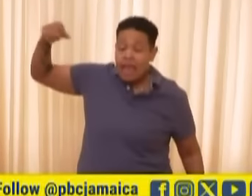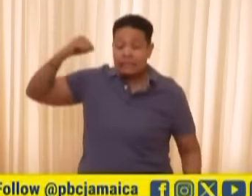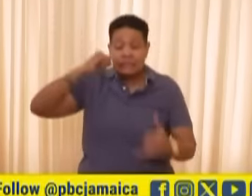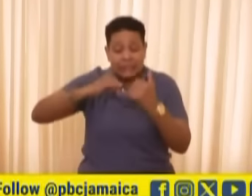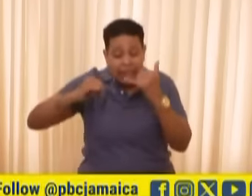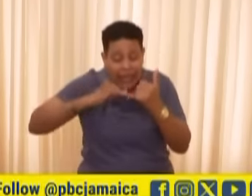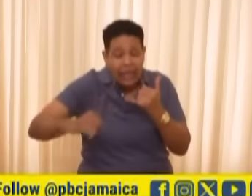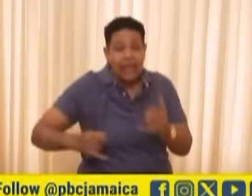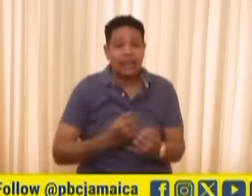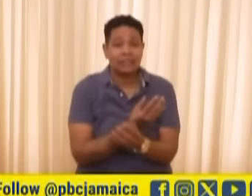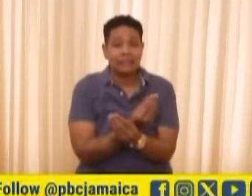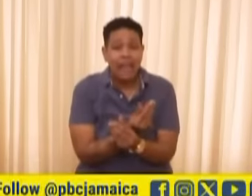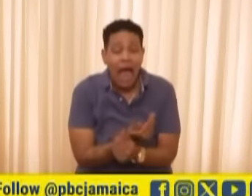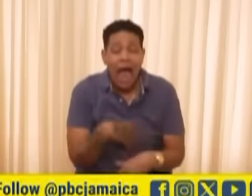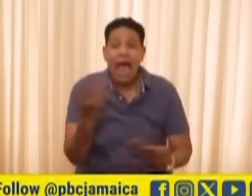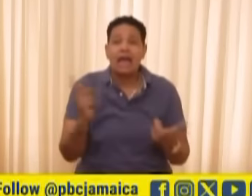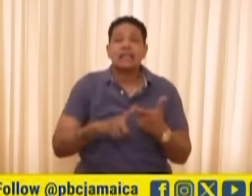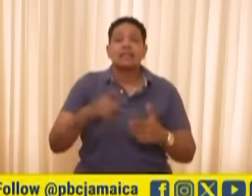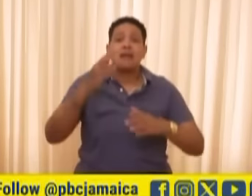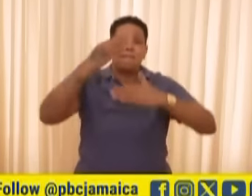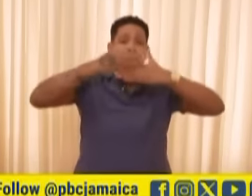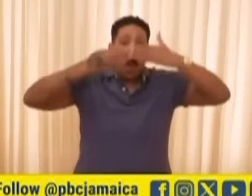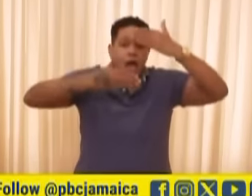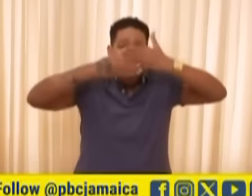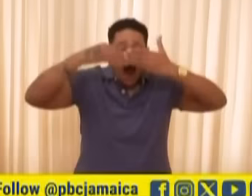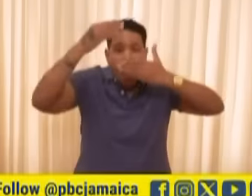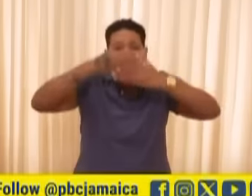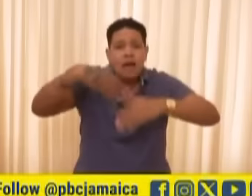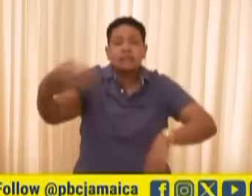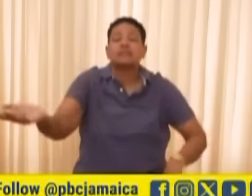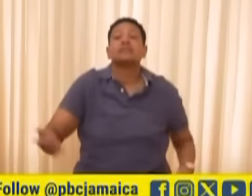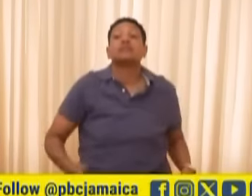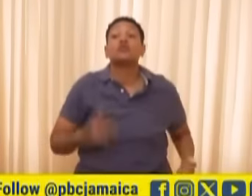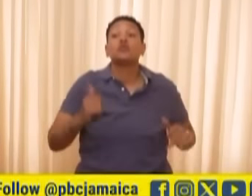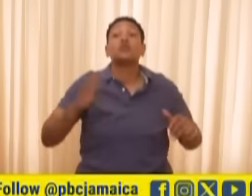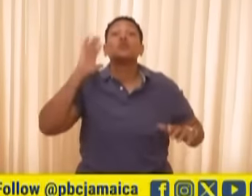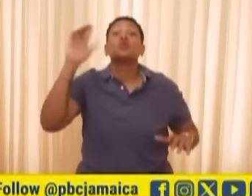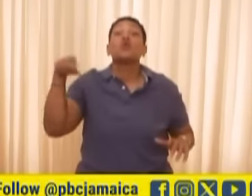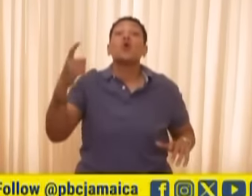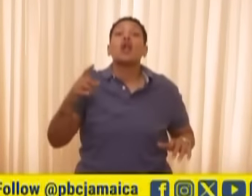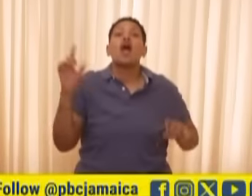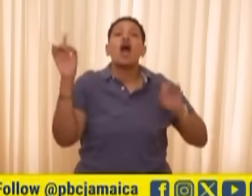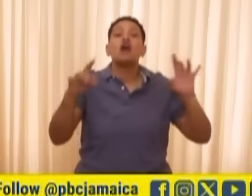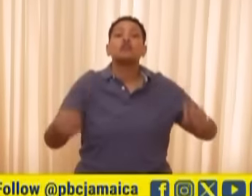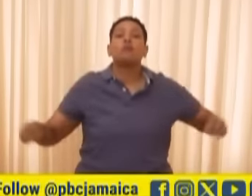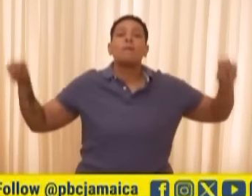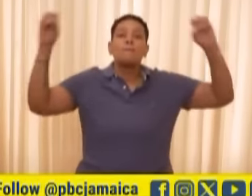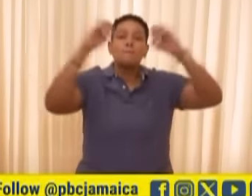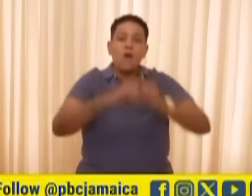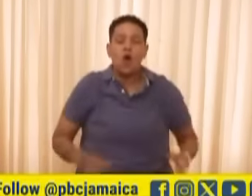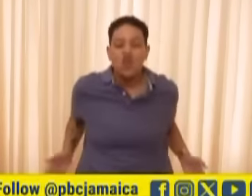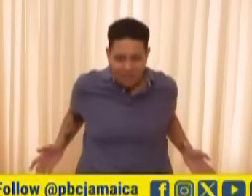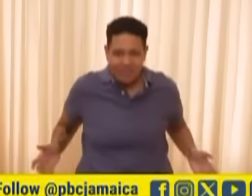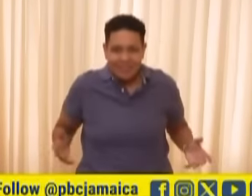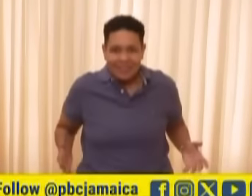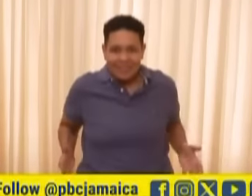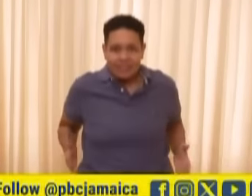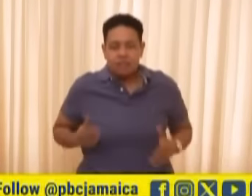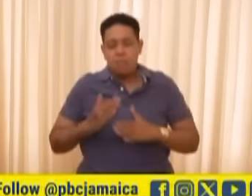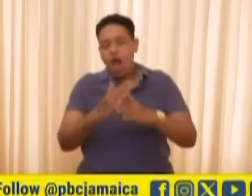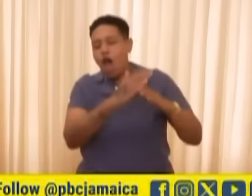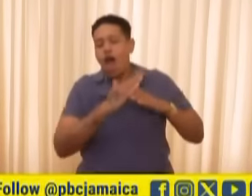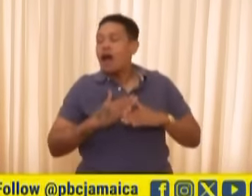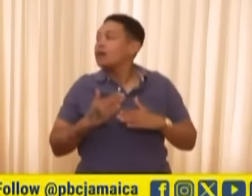steels, sand, blocks, which will only contribute more to the